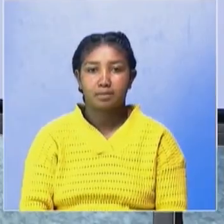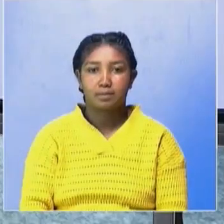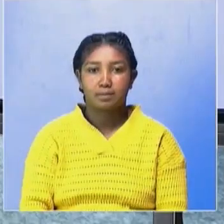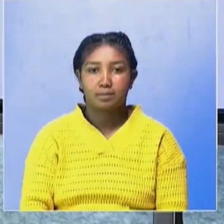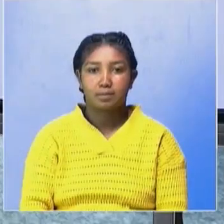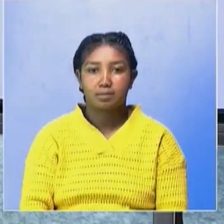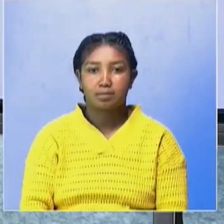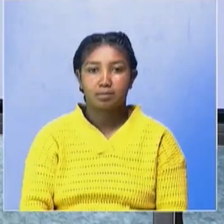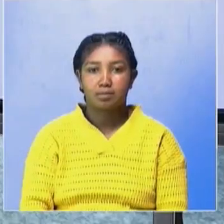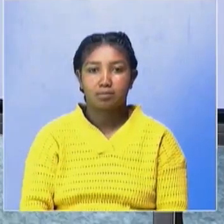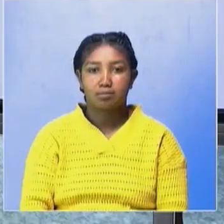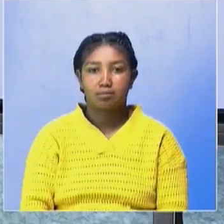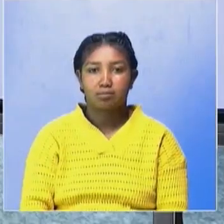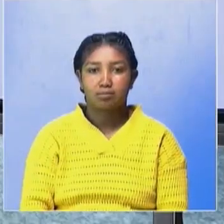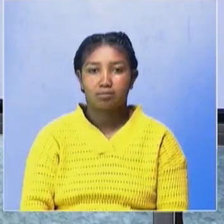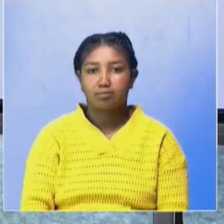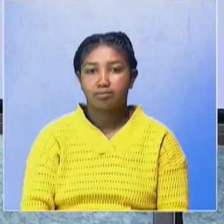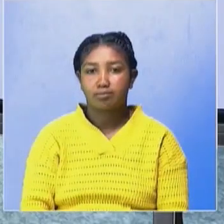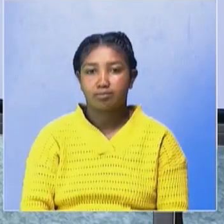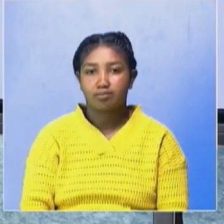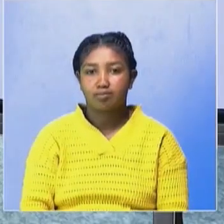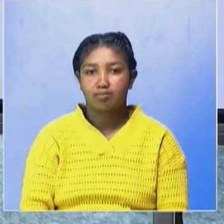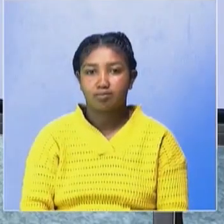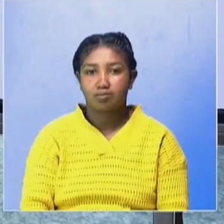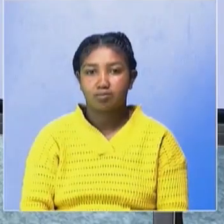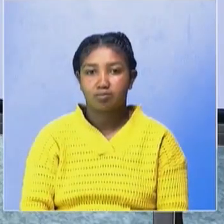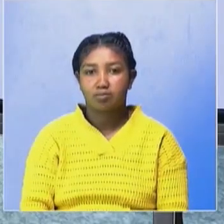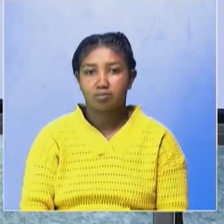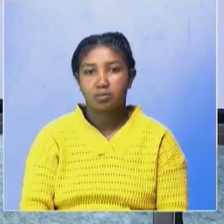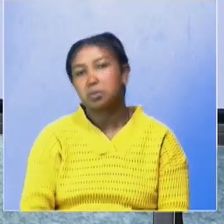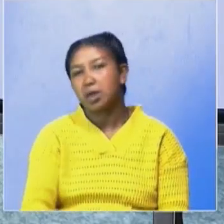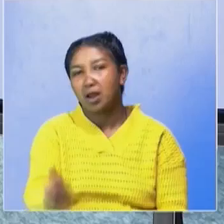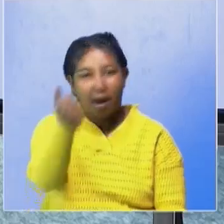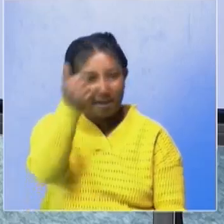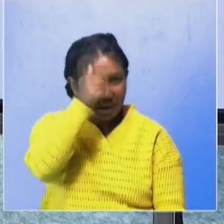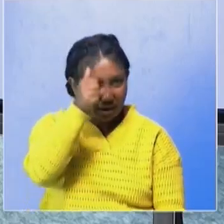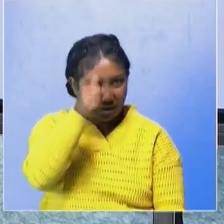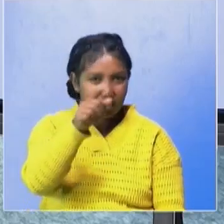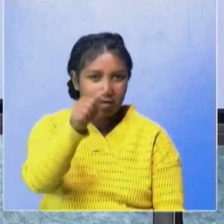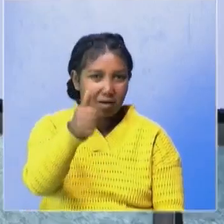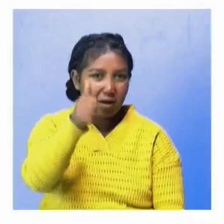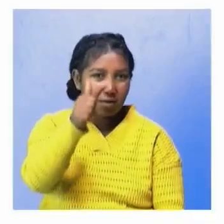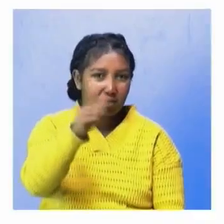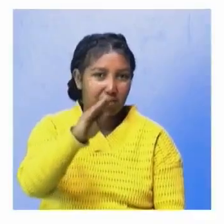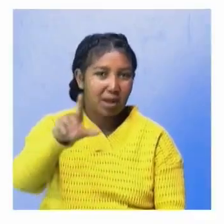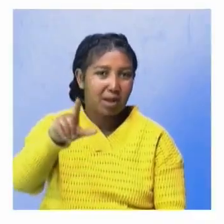Let us mention, for example, Abel. Abel.